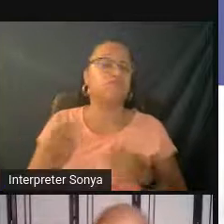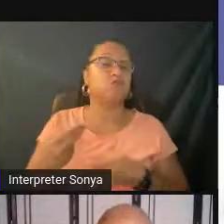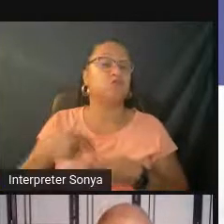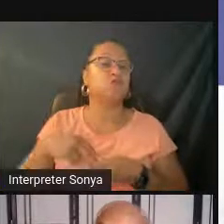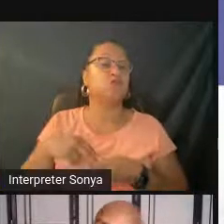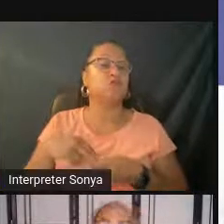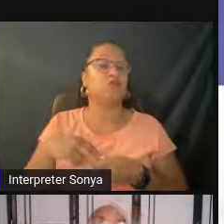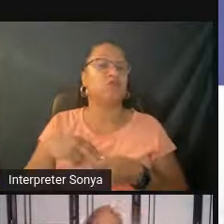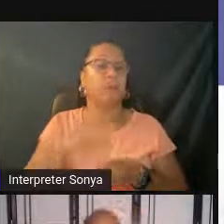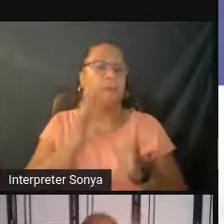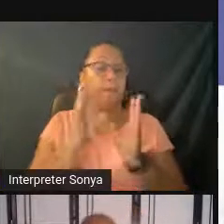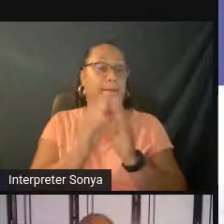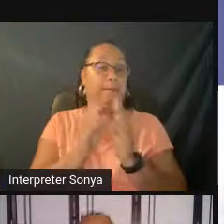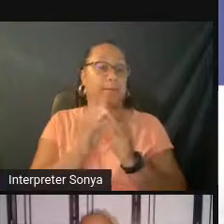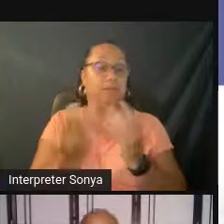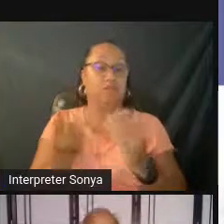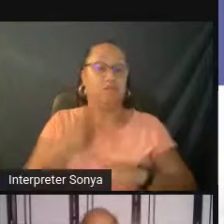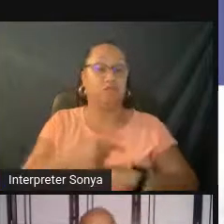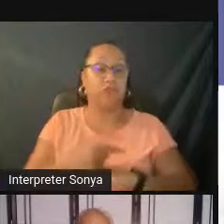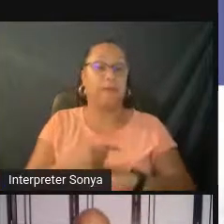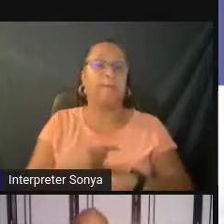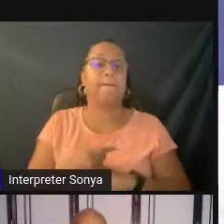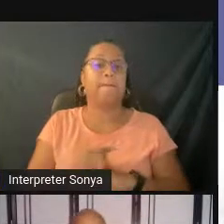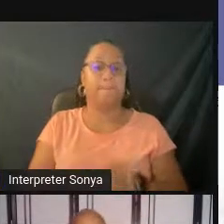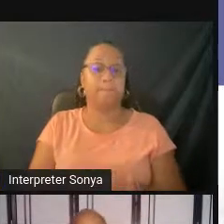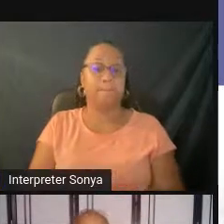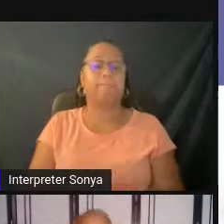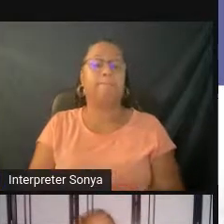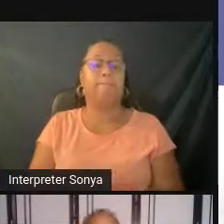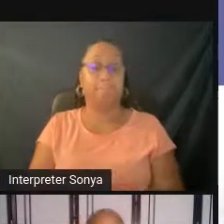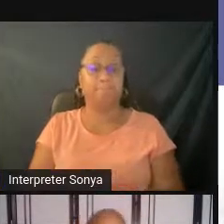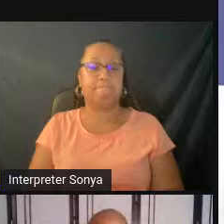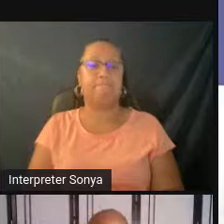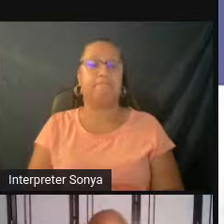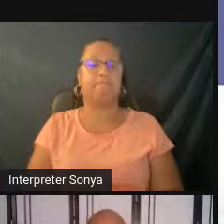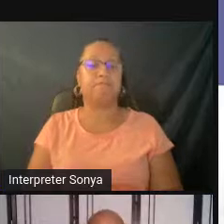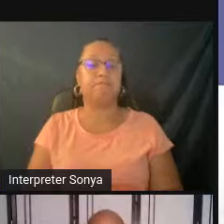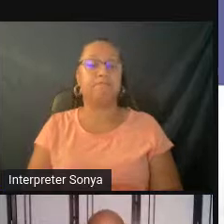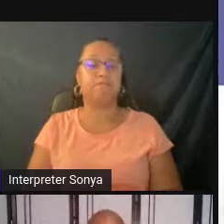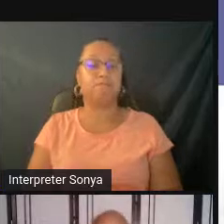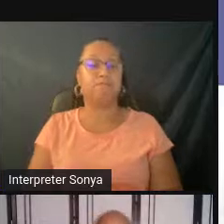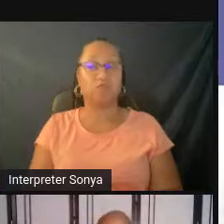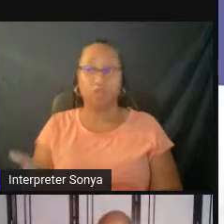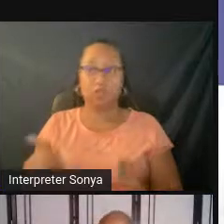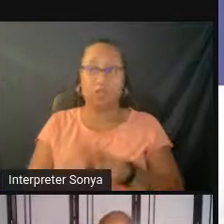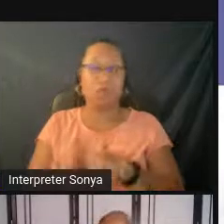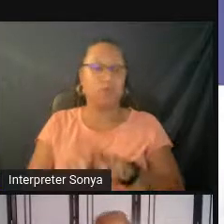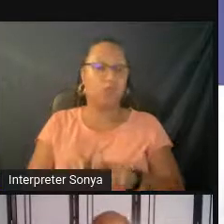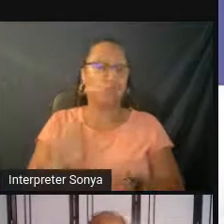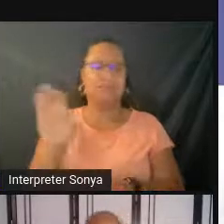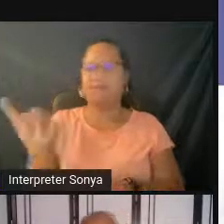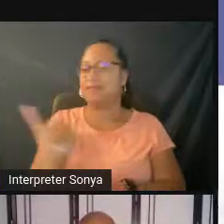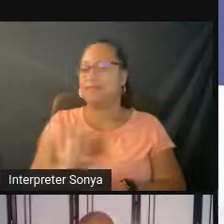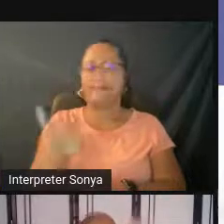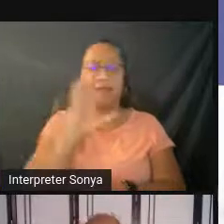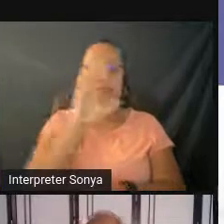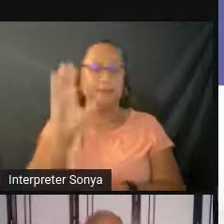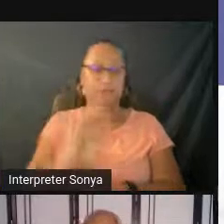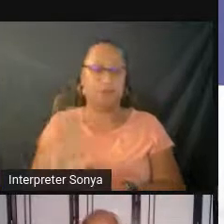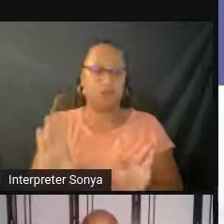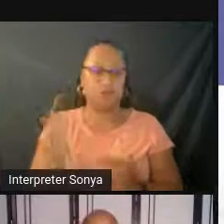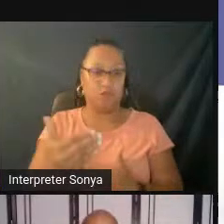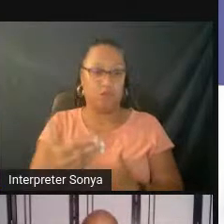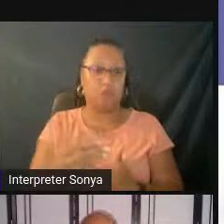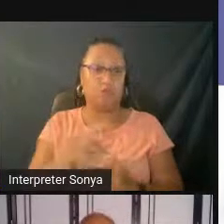What's going on? Feel free to join in on our board meeting today, which is also in the same Zoom room. So go